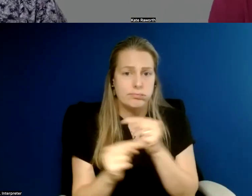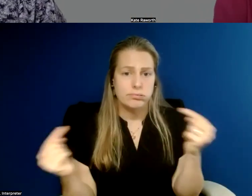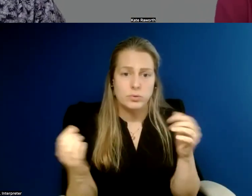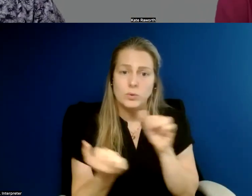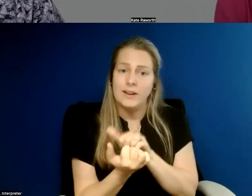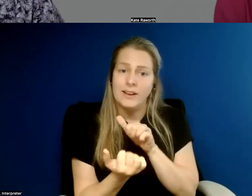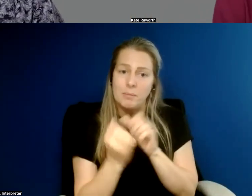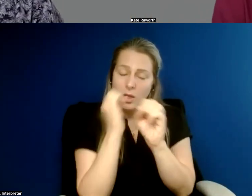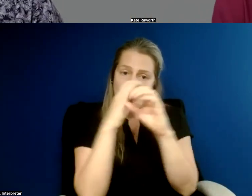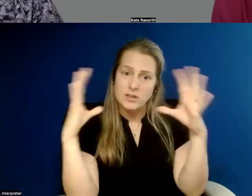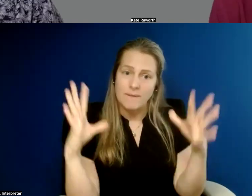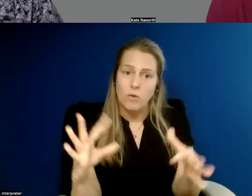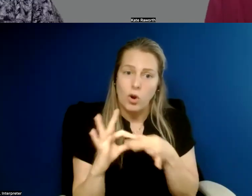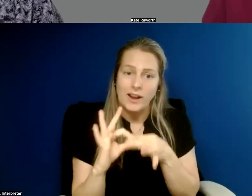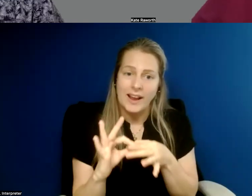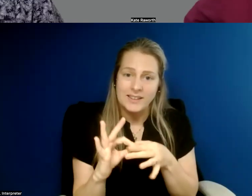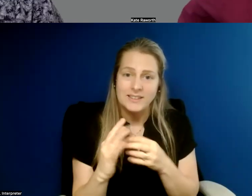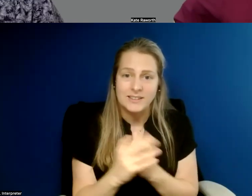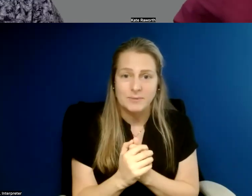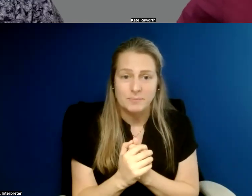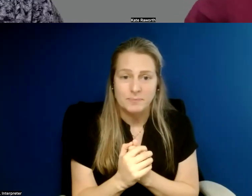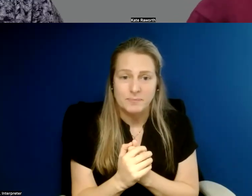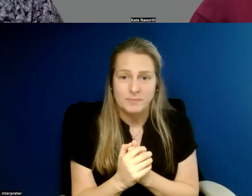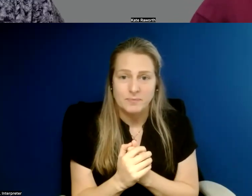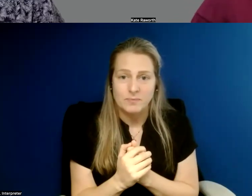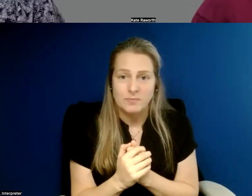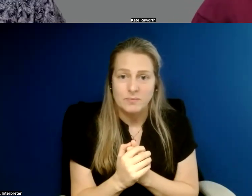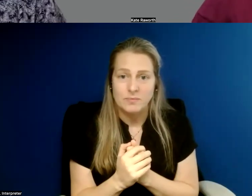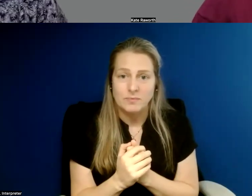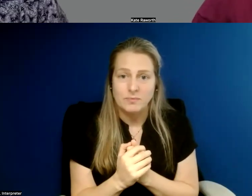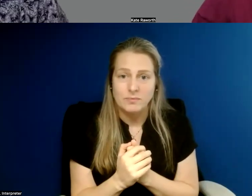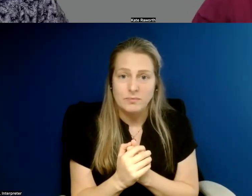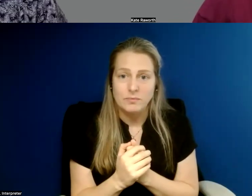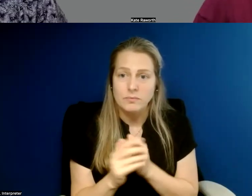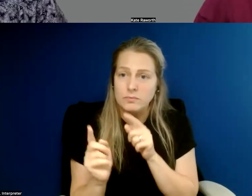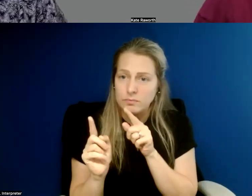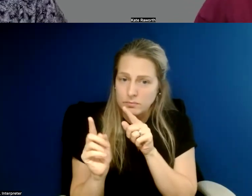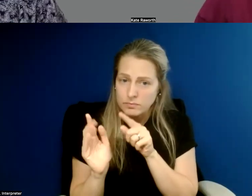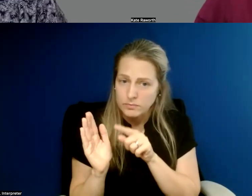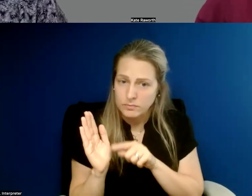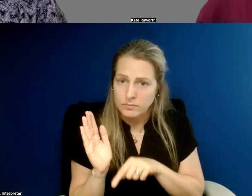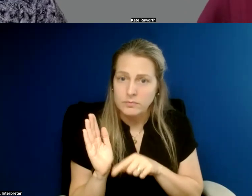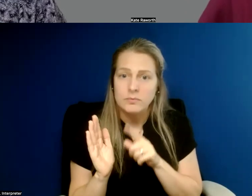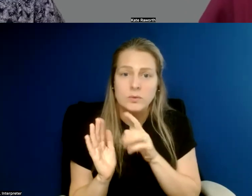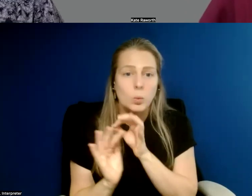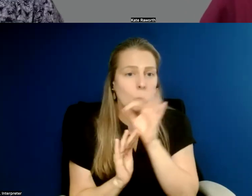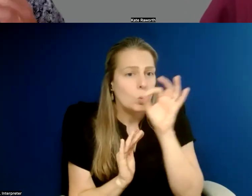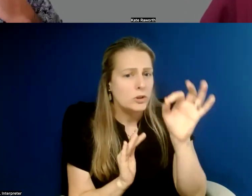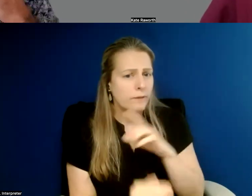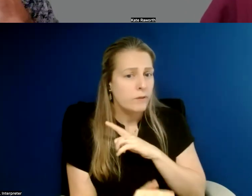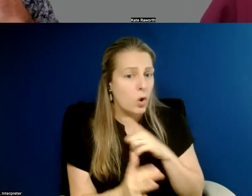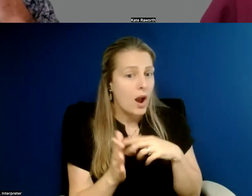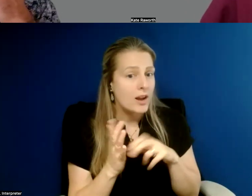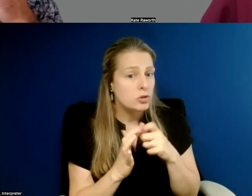helps us connect. That's my response to that question right now. I'm going to ask, Suhail ask a question, and I'm going to put this to Andrew. Do you think that the